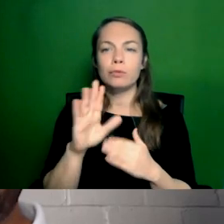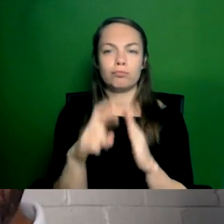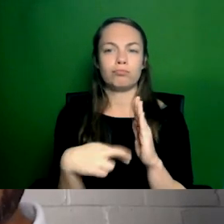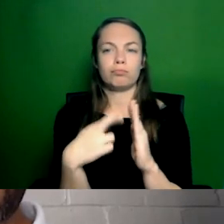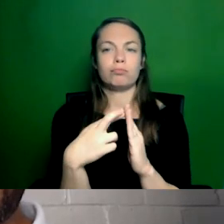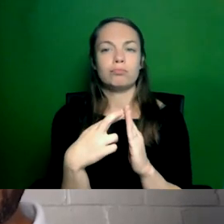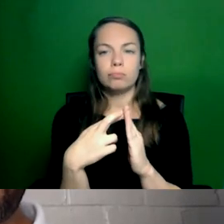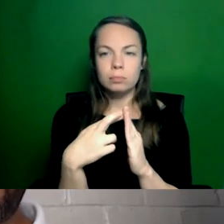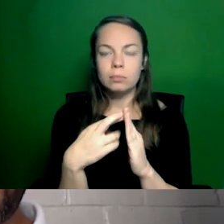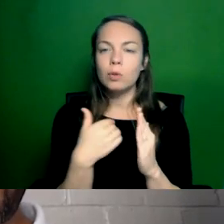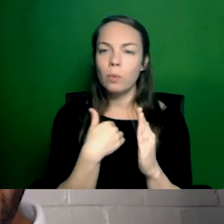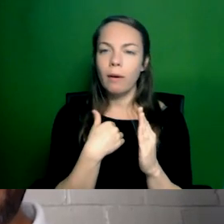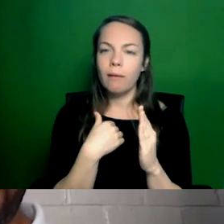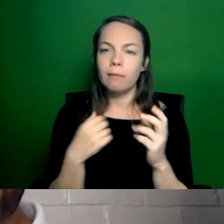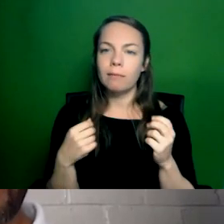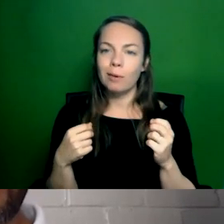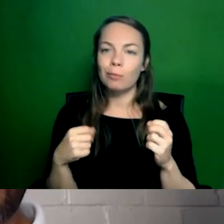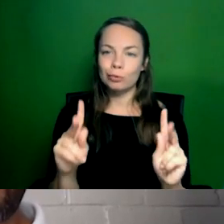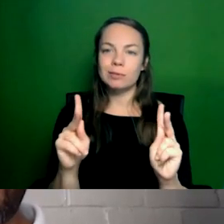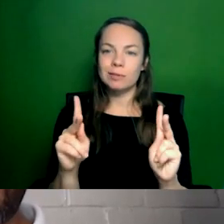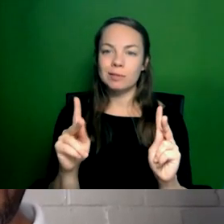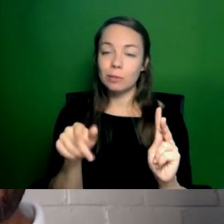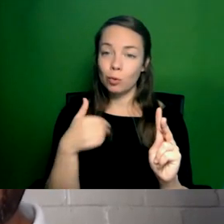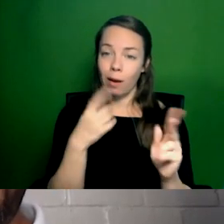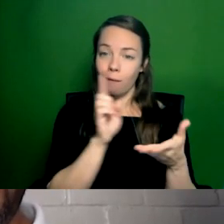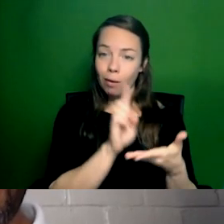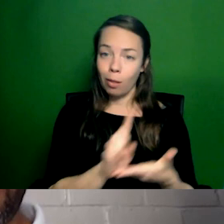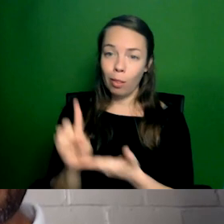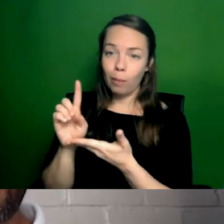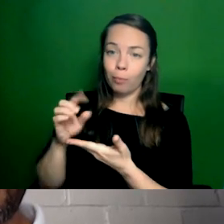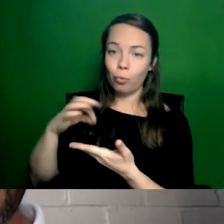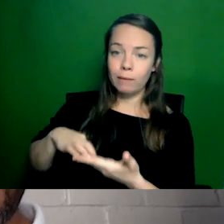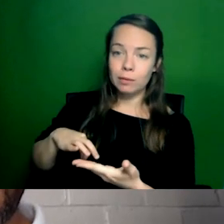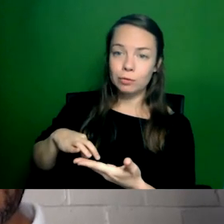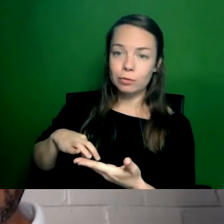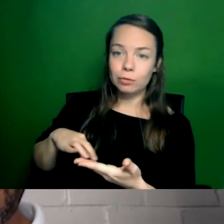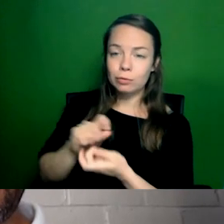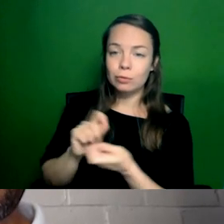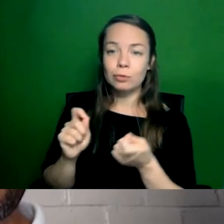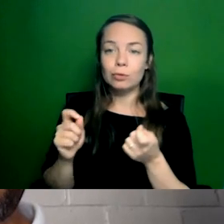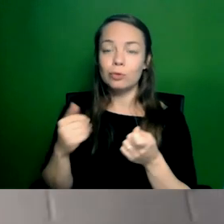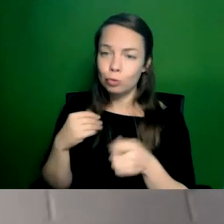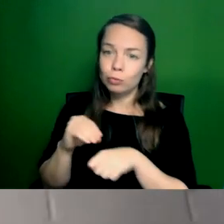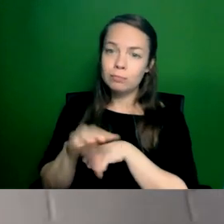you have an opportunity and the privilege to be able to affect change.